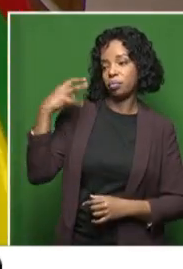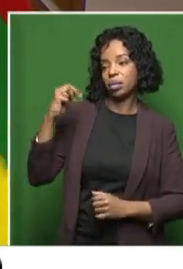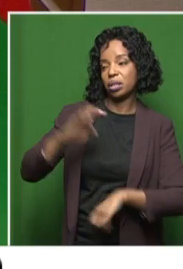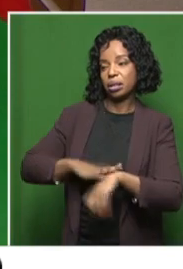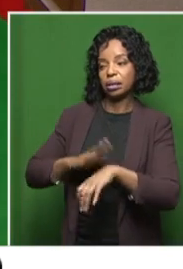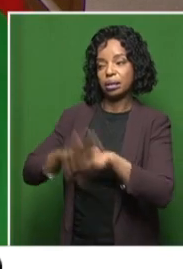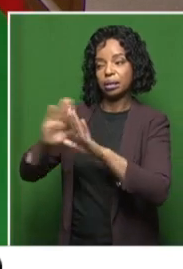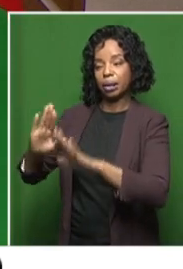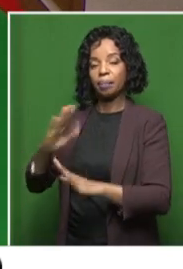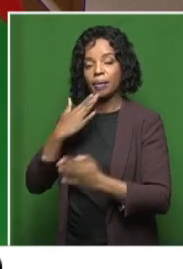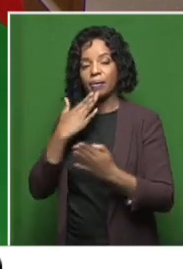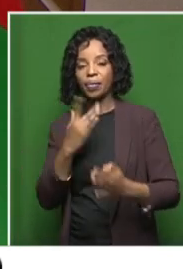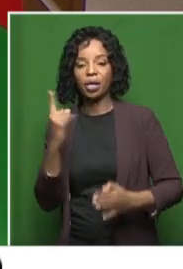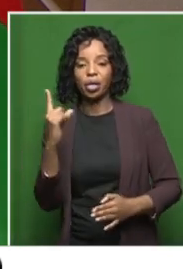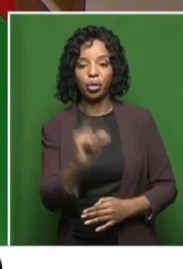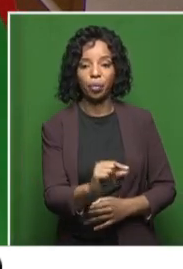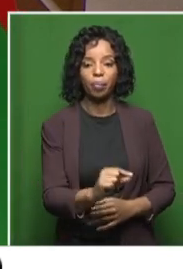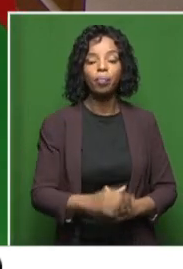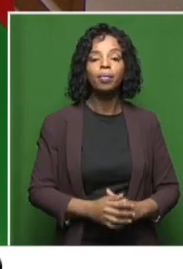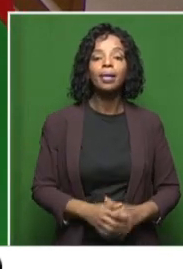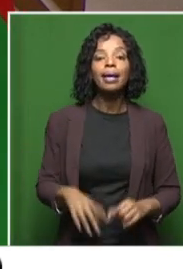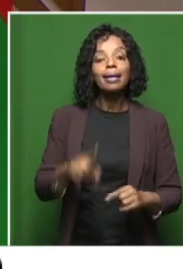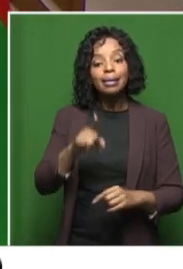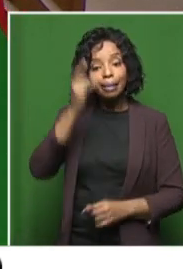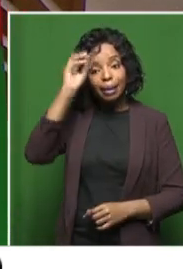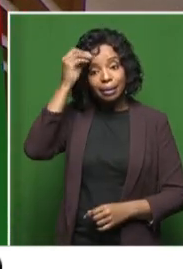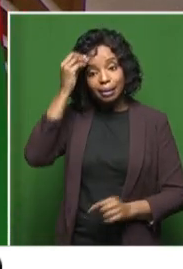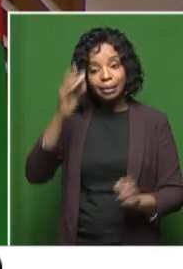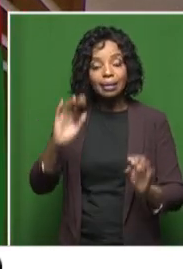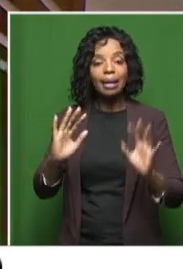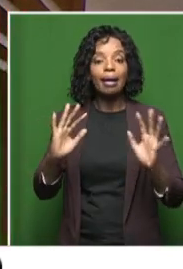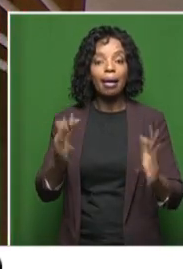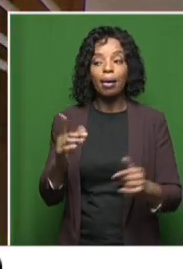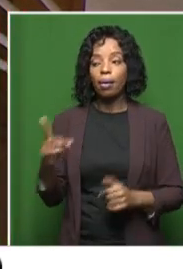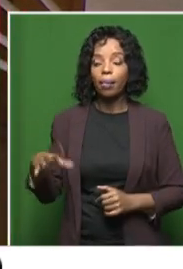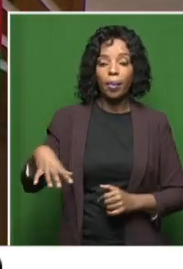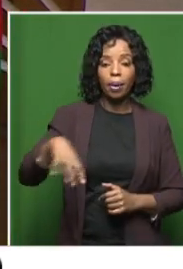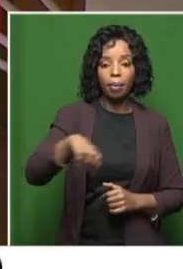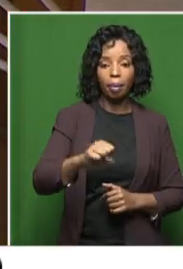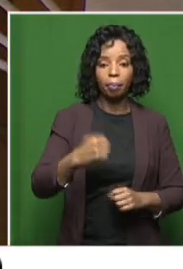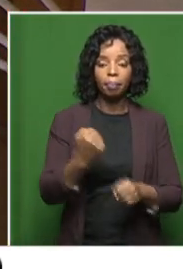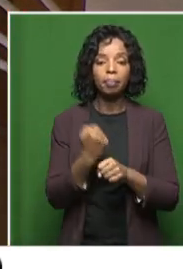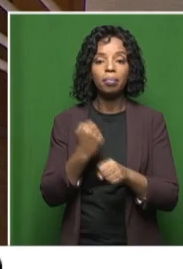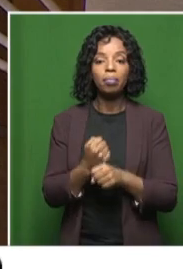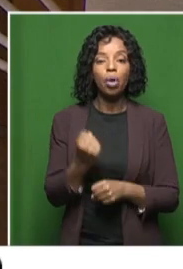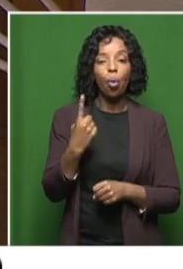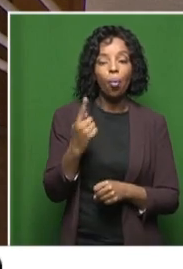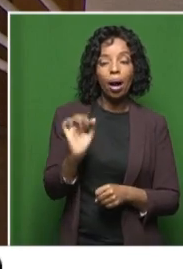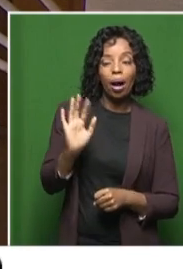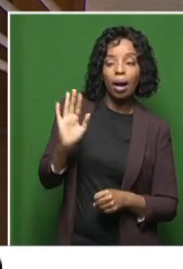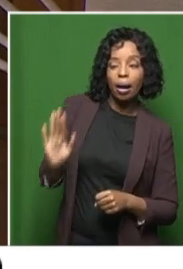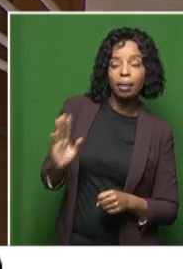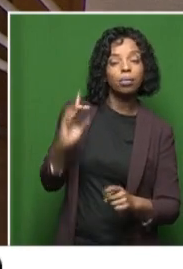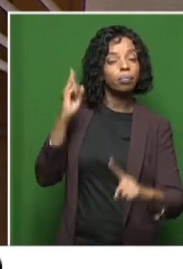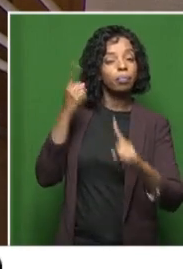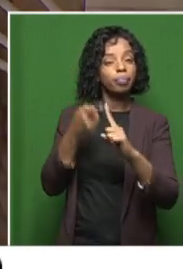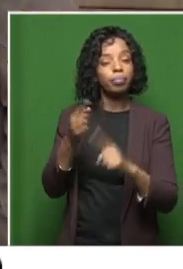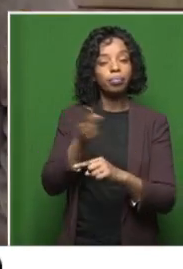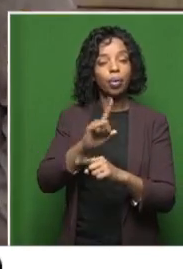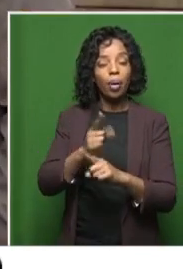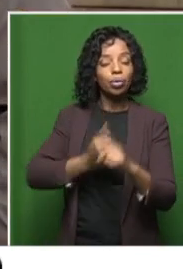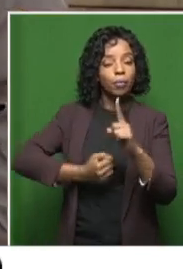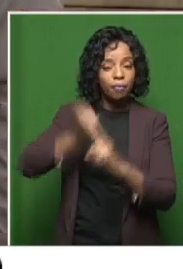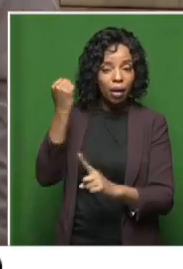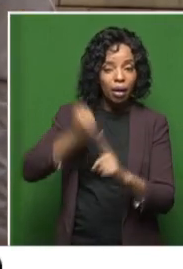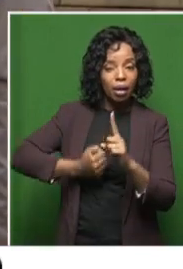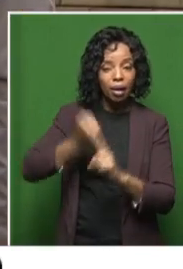at how President Embaló came into office, one of his major policies was around fighting drug abuse, making sure that